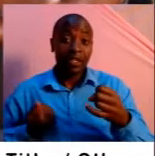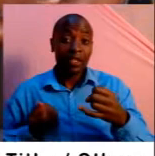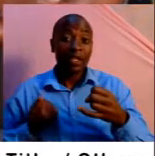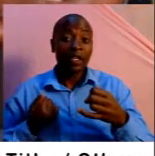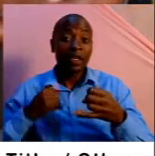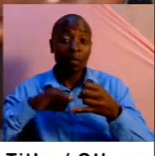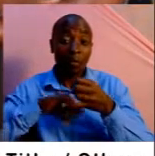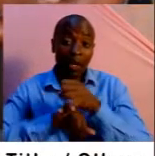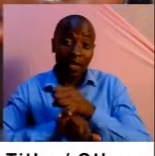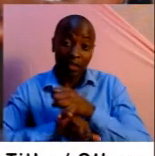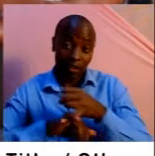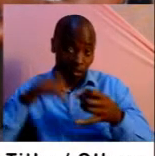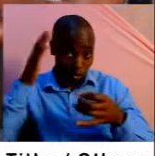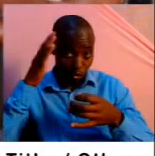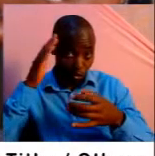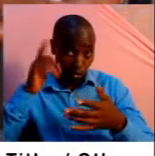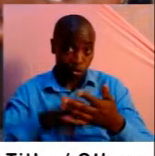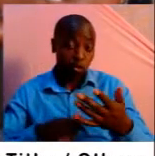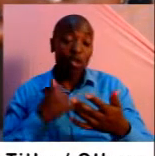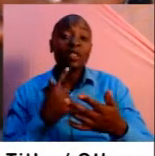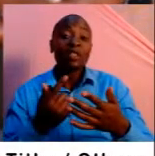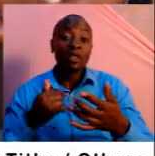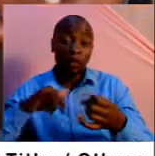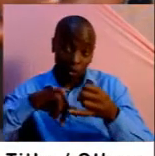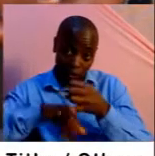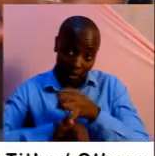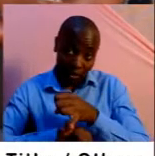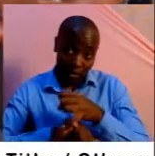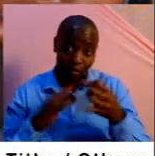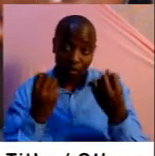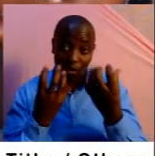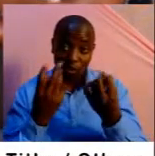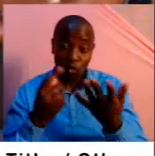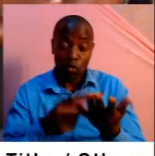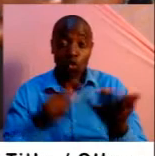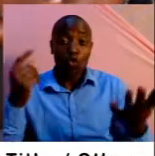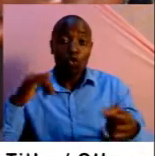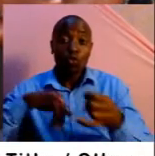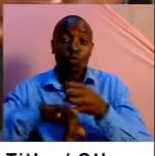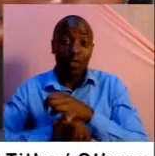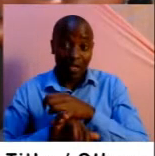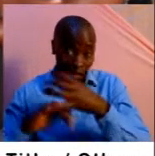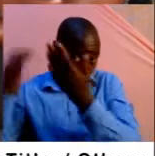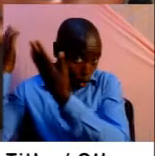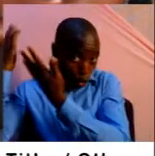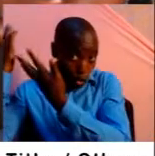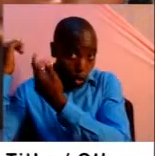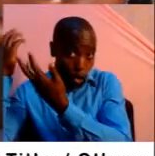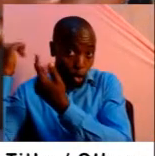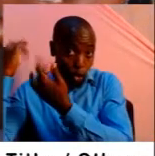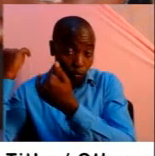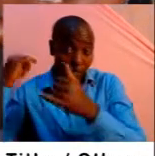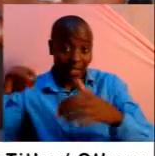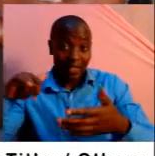that. Many people go to marriage expecting if the